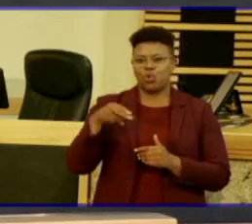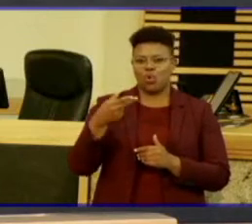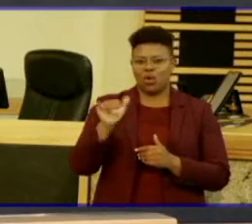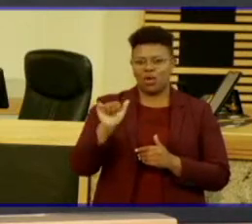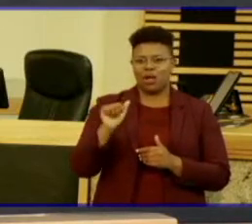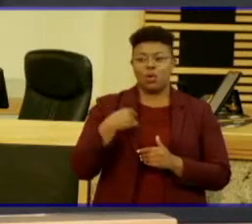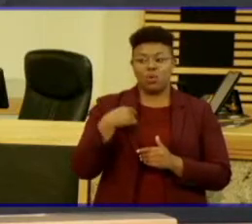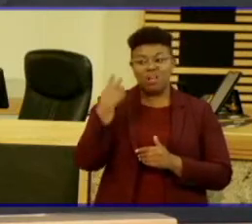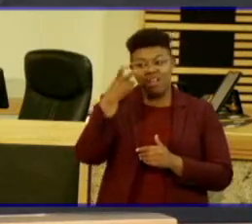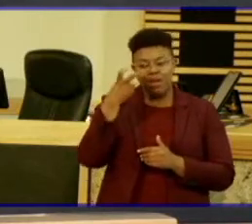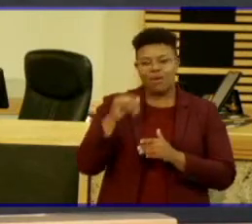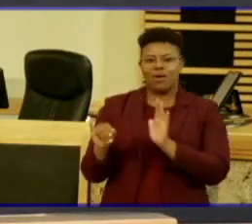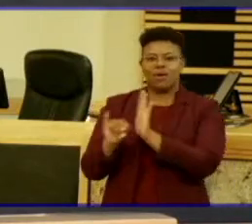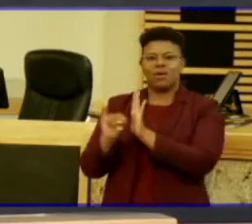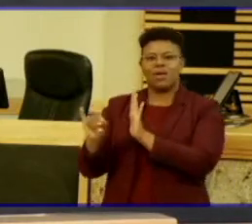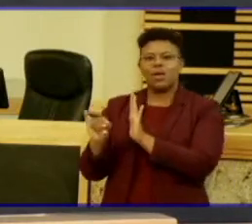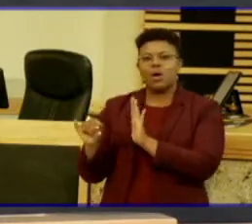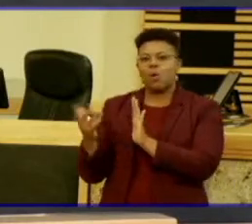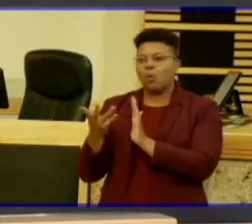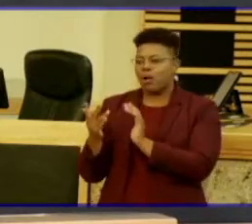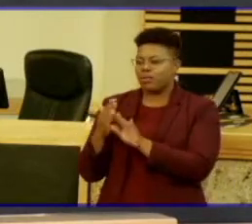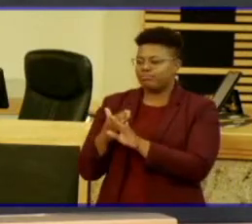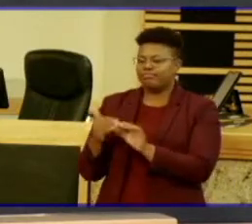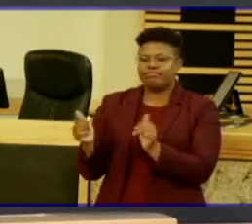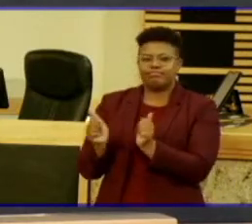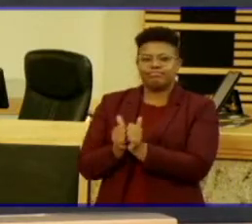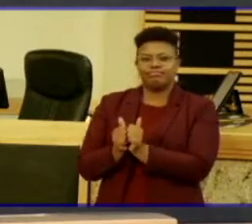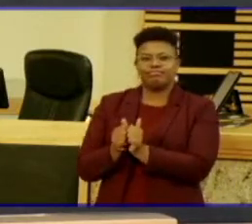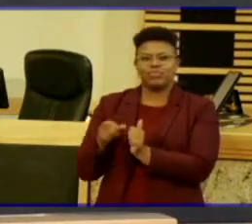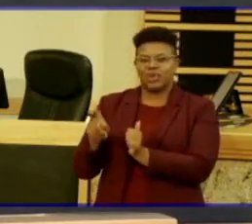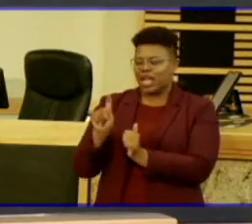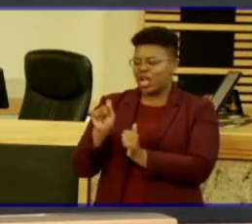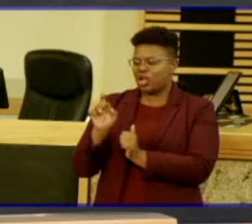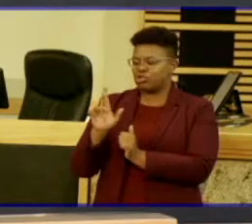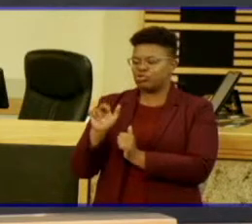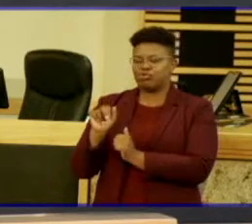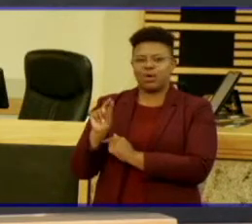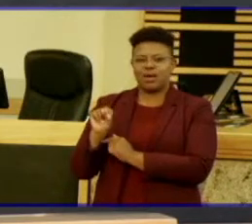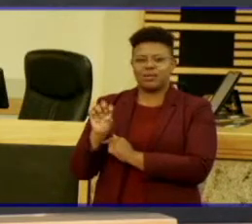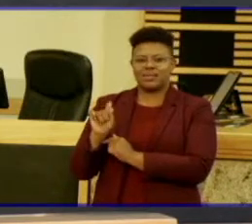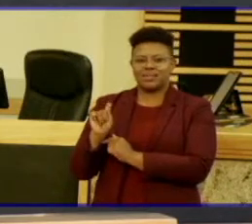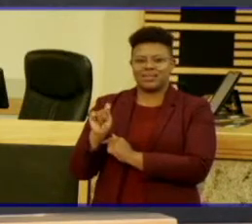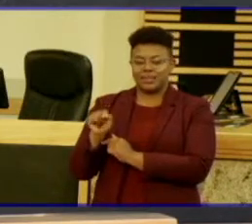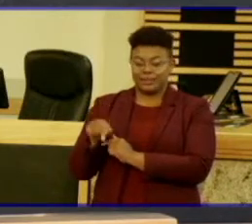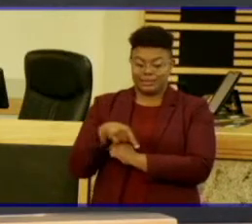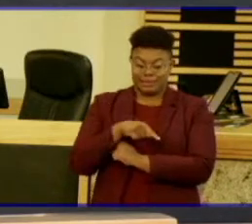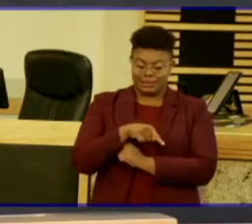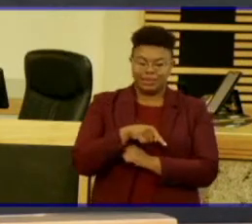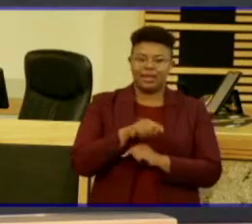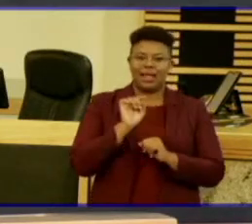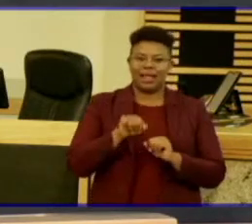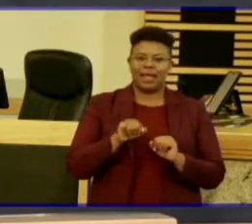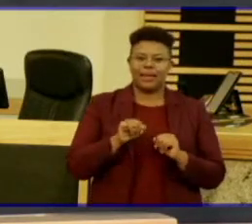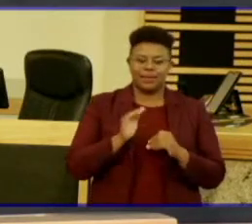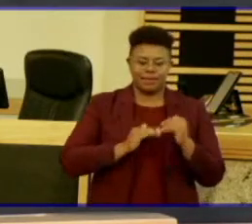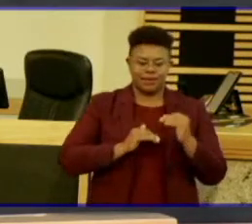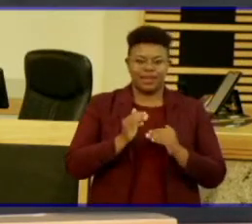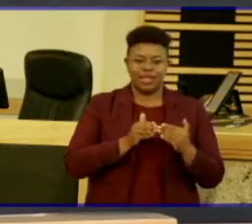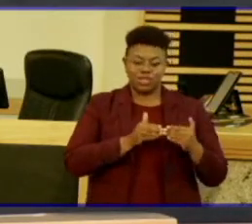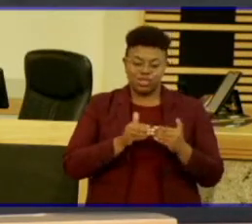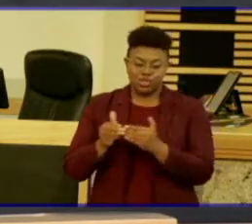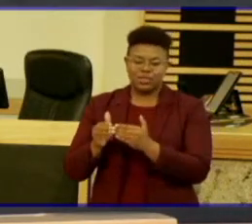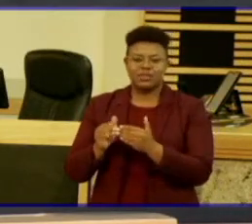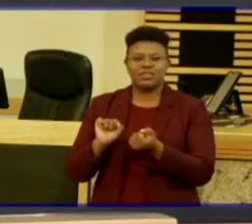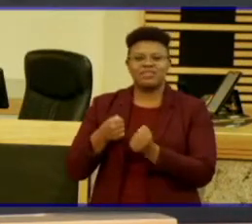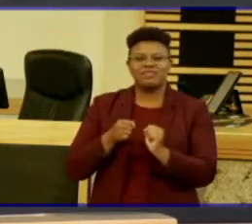a cargo-owning equity partner for the Transnet port terminals at Nguha to drive the transshipment